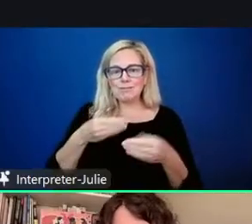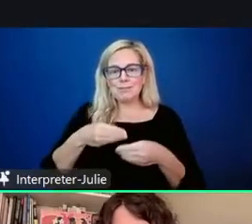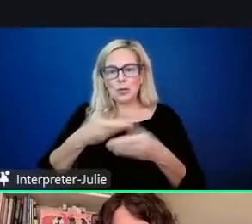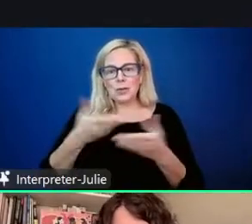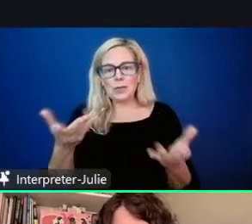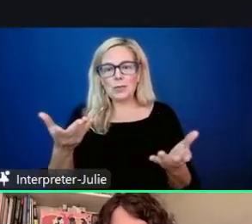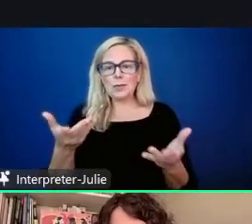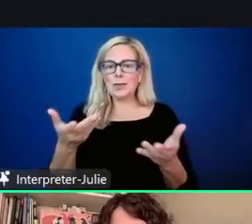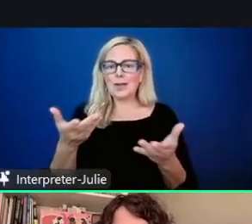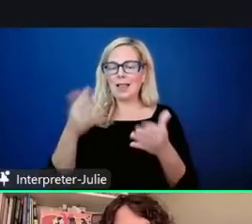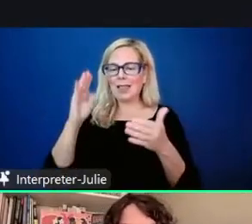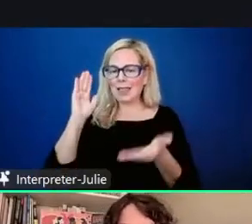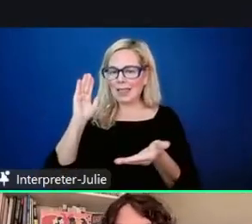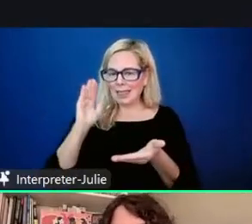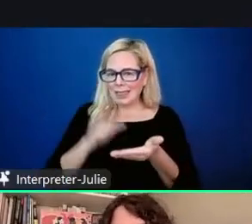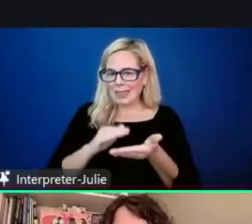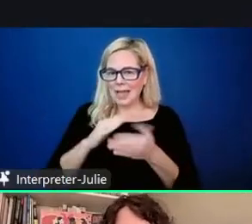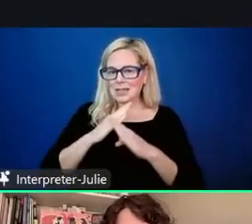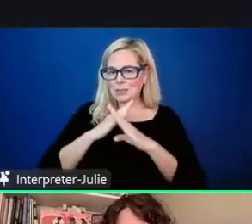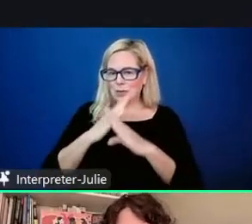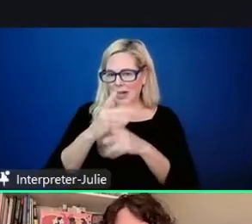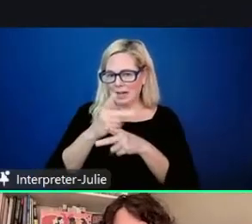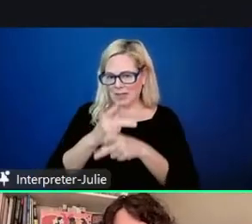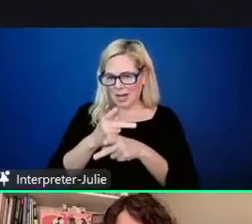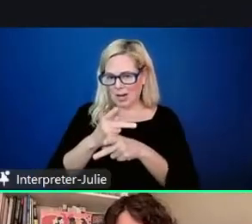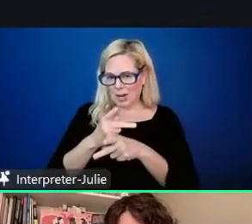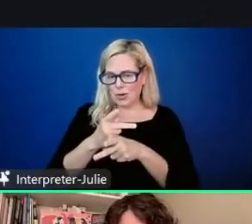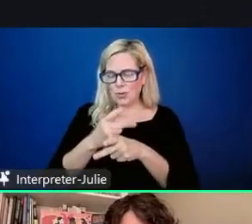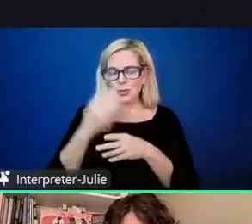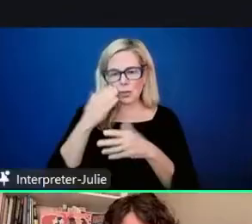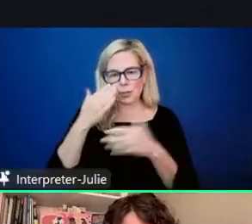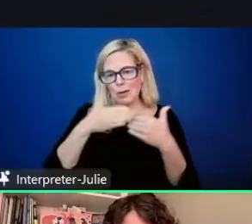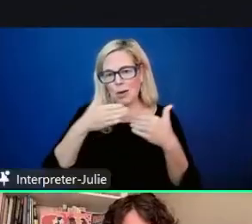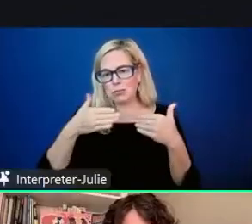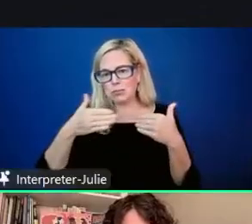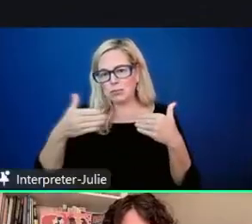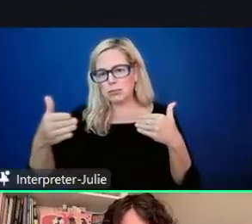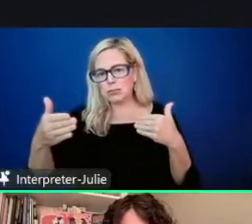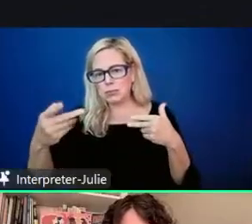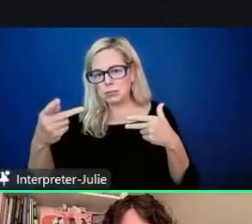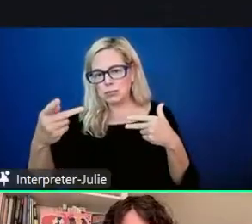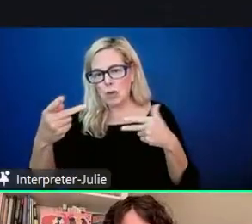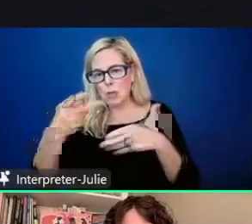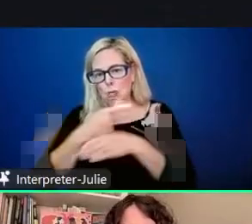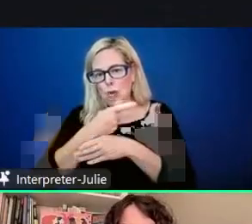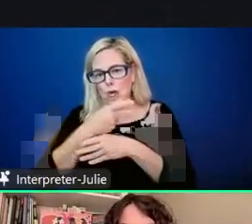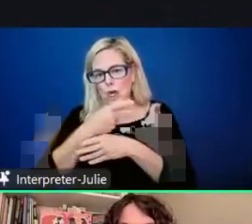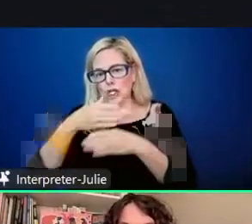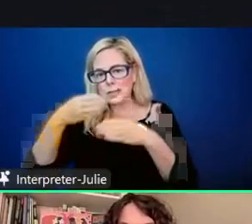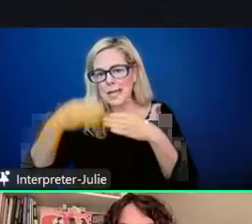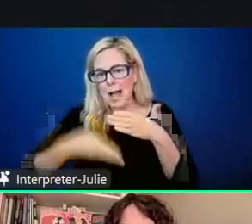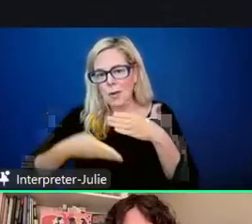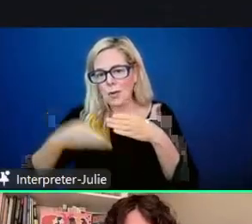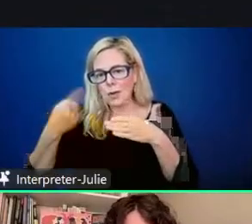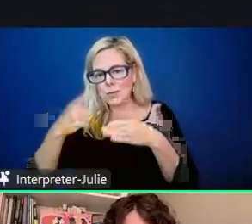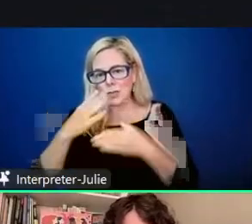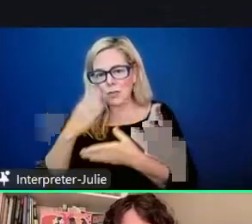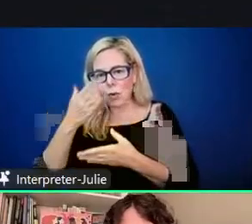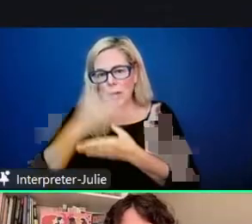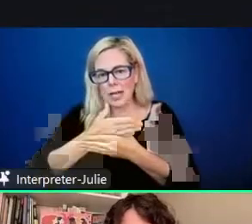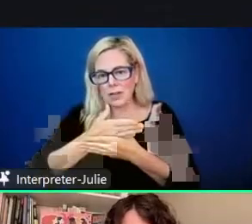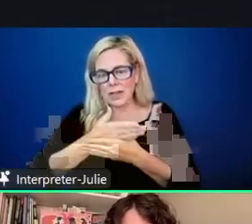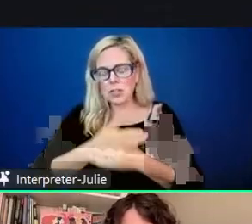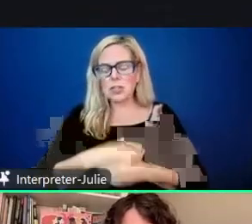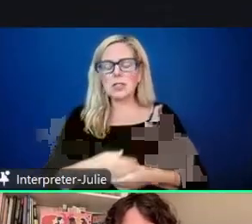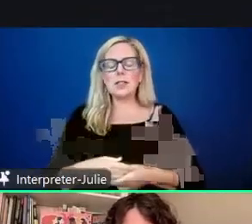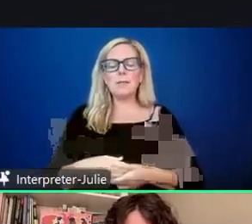the downstream effects of that are. They also face worse outcomes for interventions. And I think that the statistic that